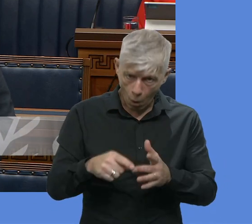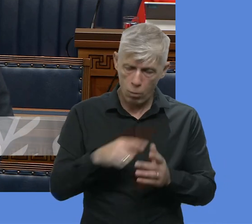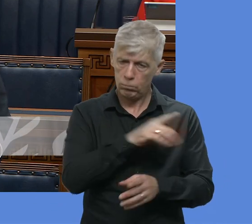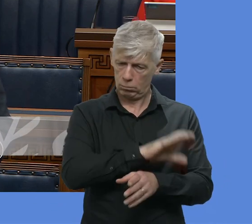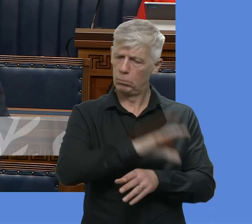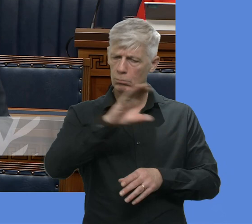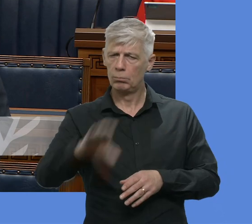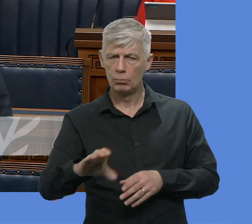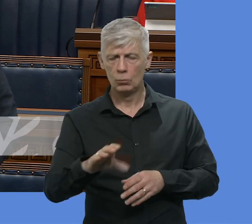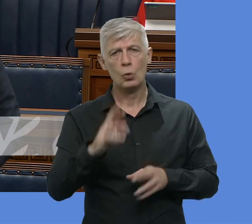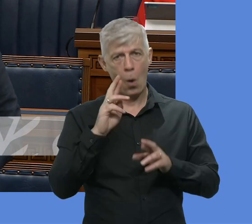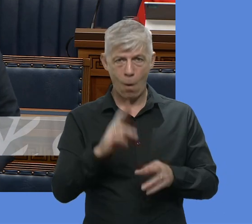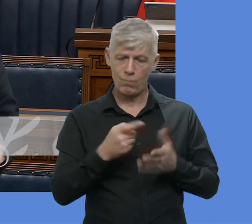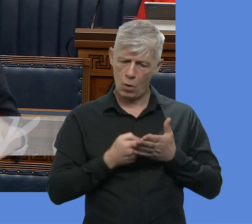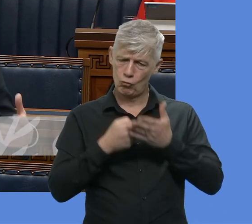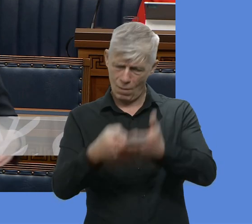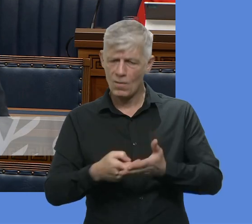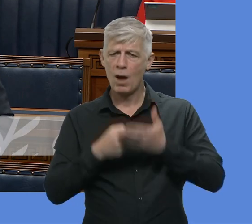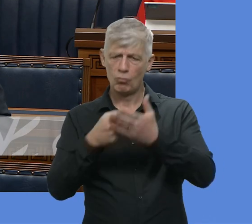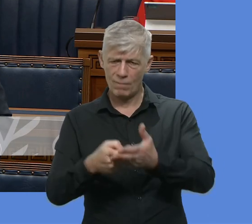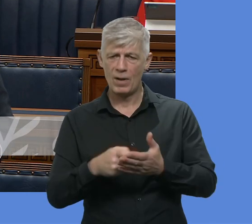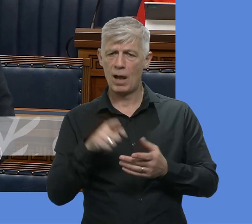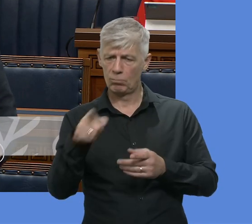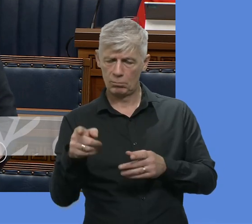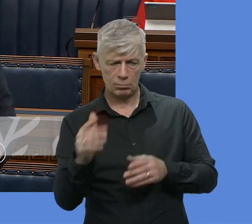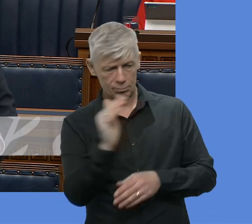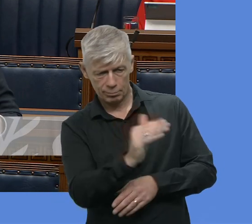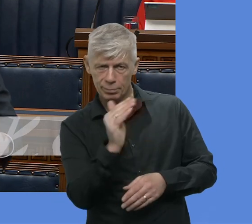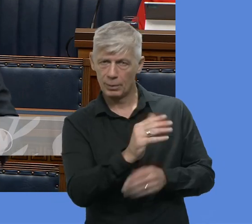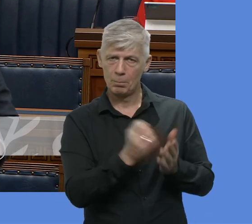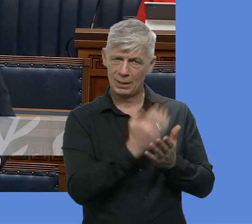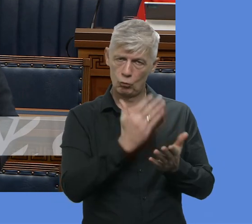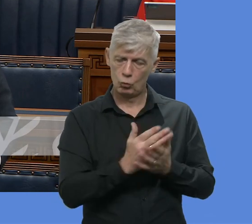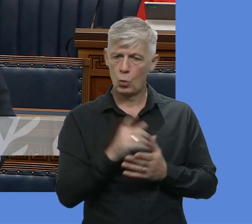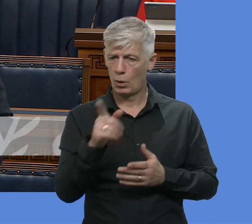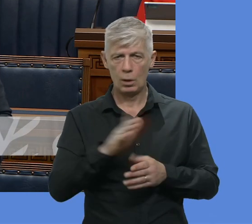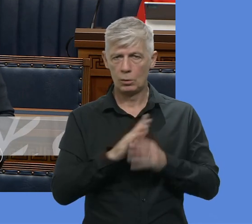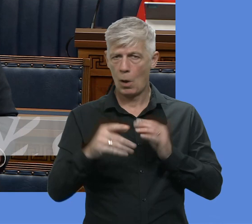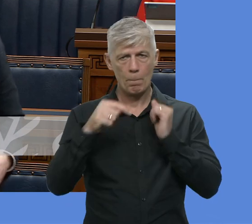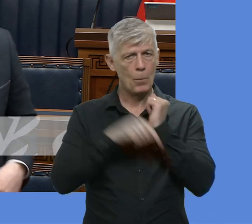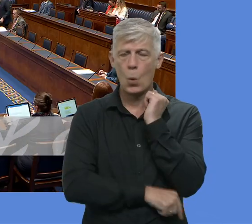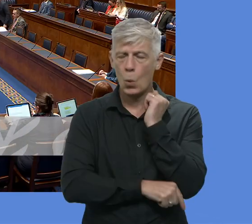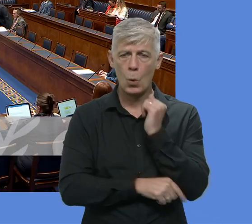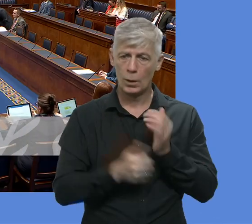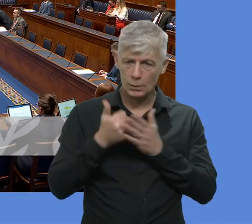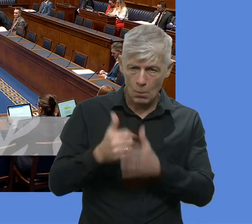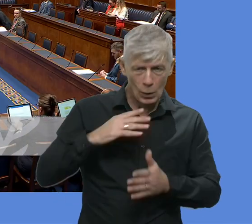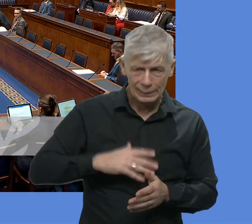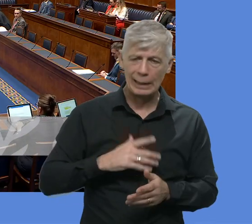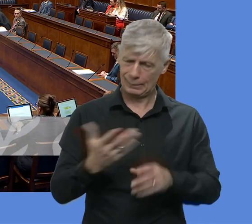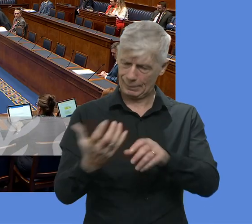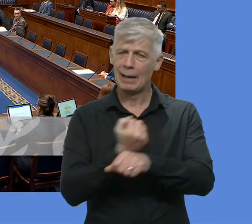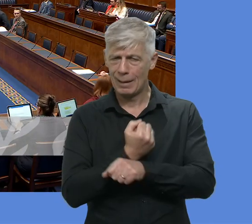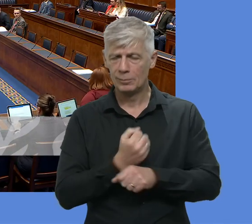hope that the member would refer people to the department's Make the Call service as well, so that people are getting the support that they're entitled to. Isabel